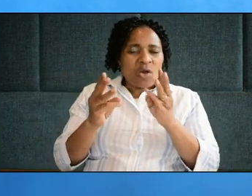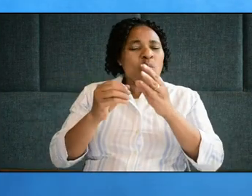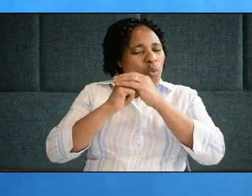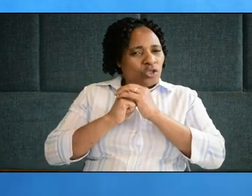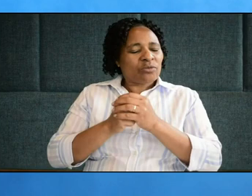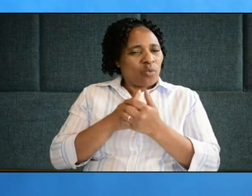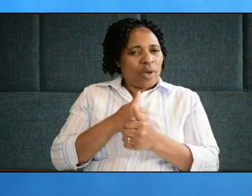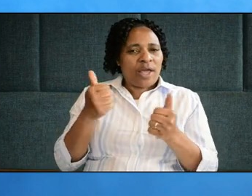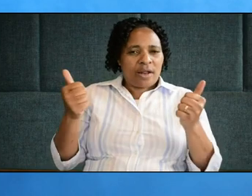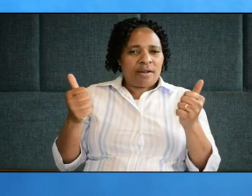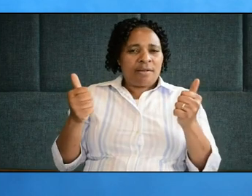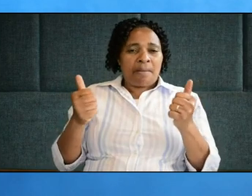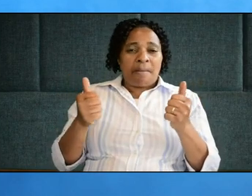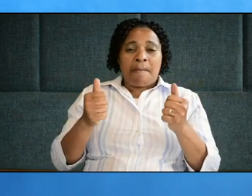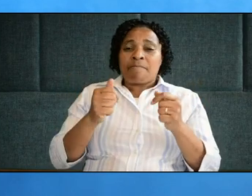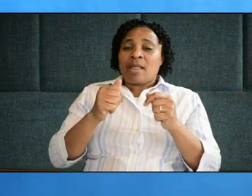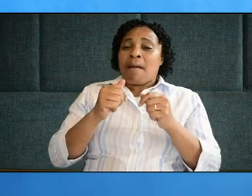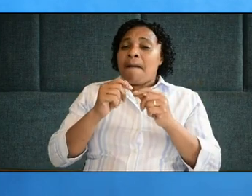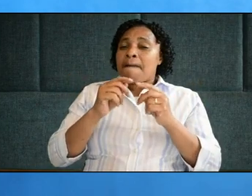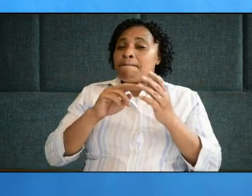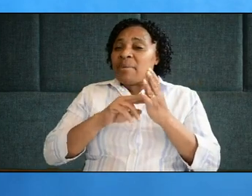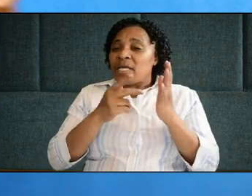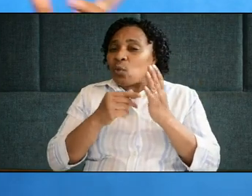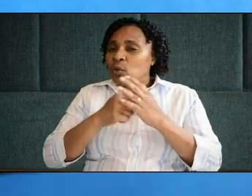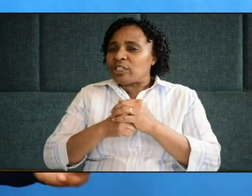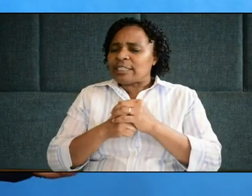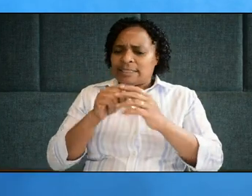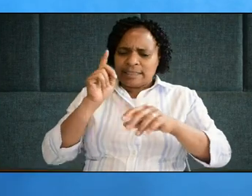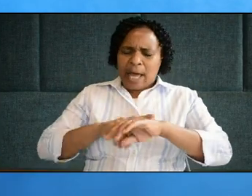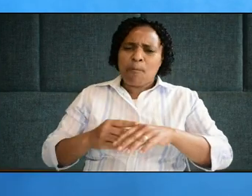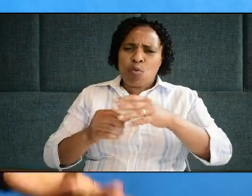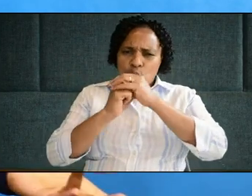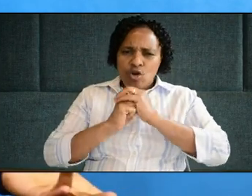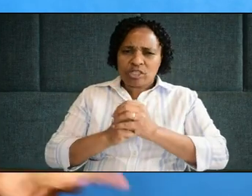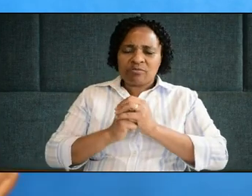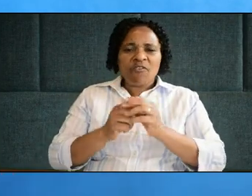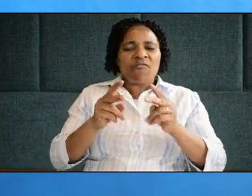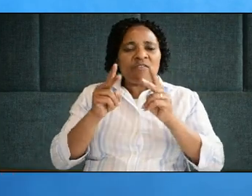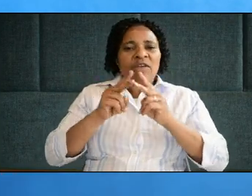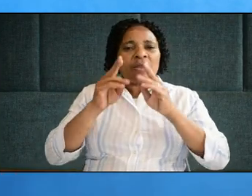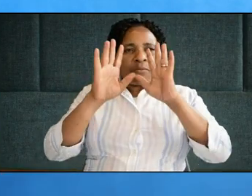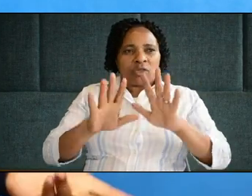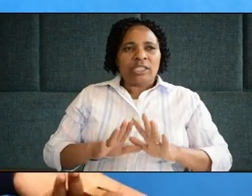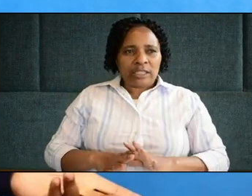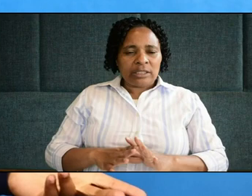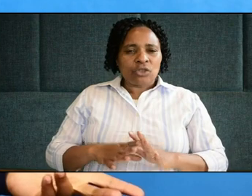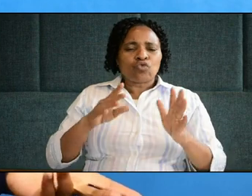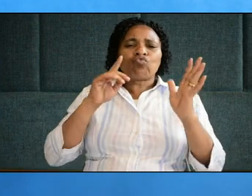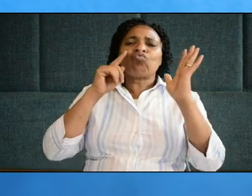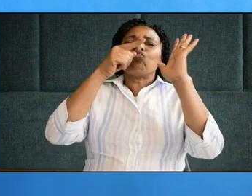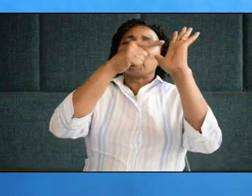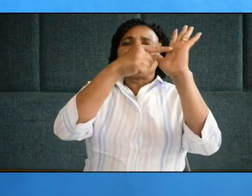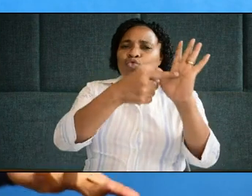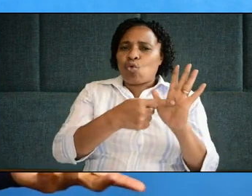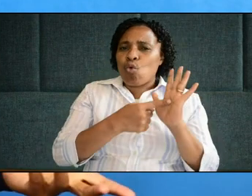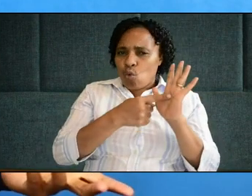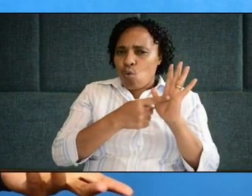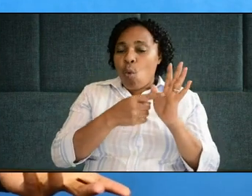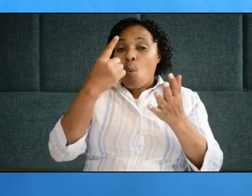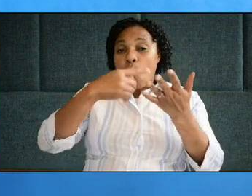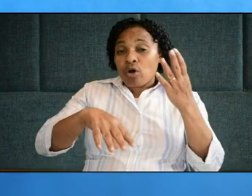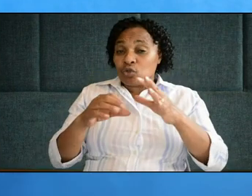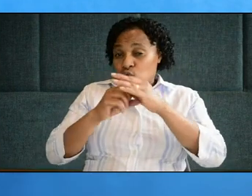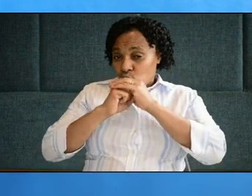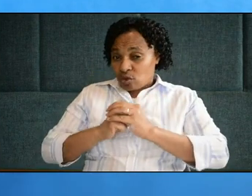worship. So in other words, as you worship, quote unquote, it is important also to just point out, what are you